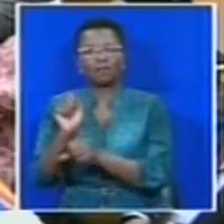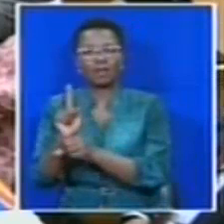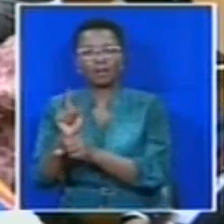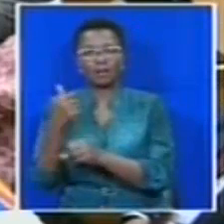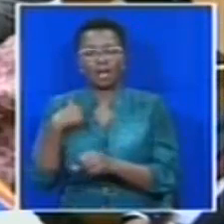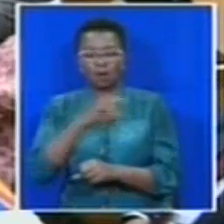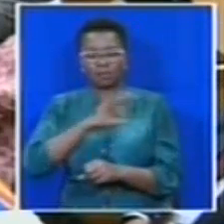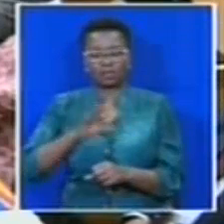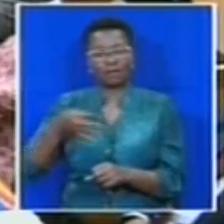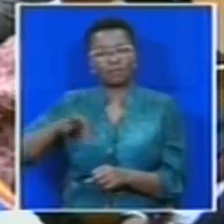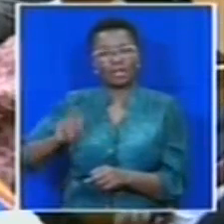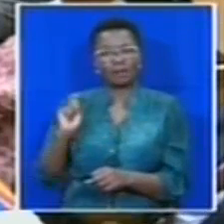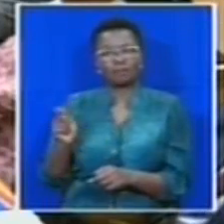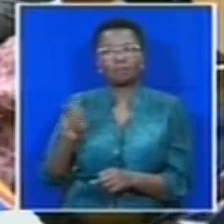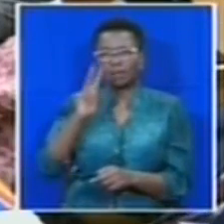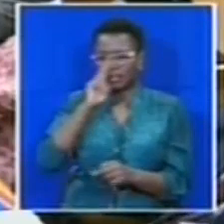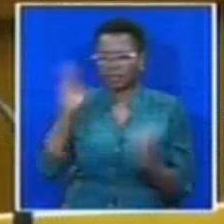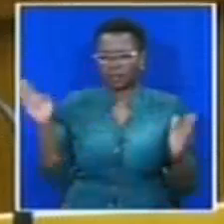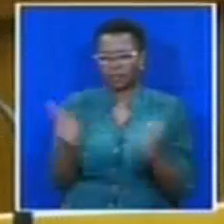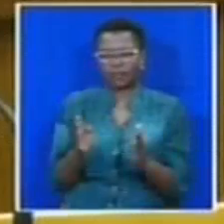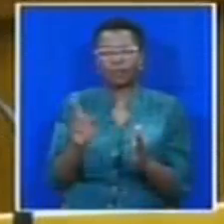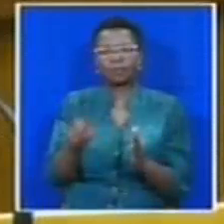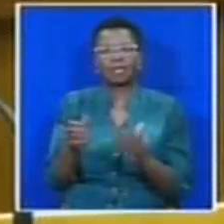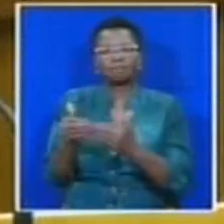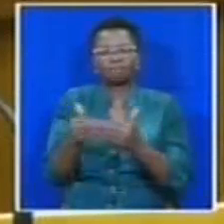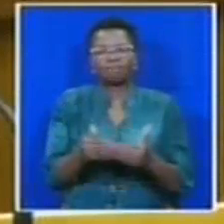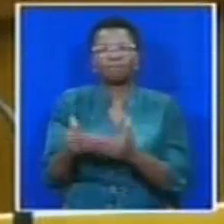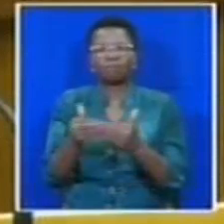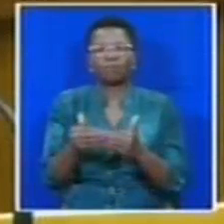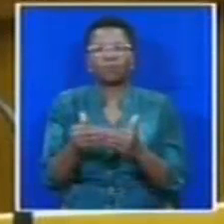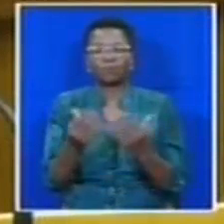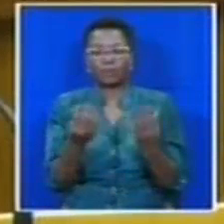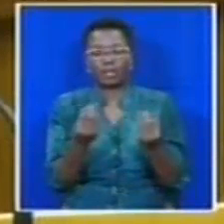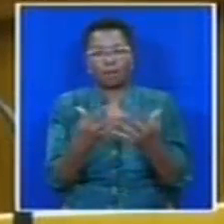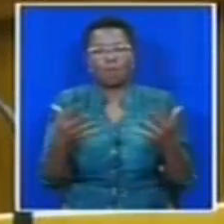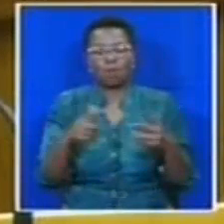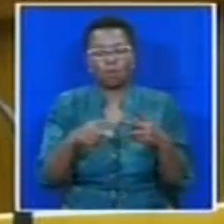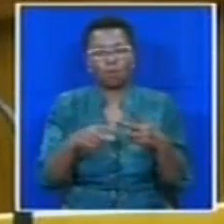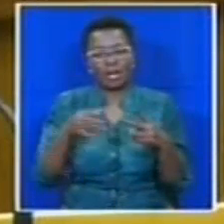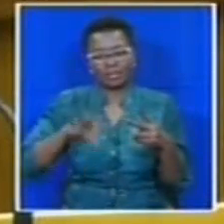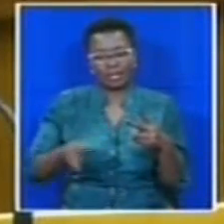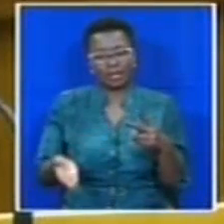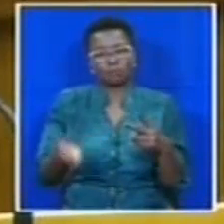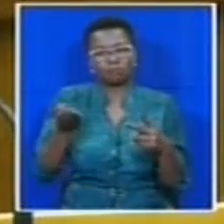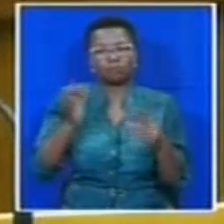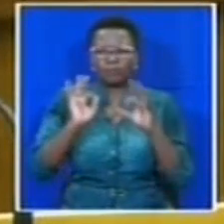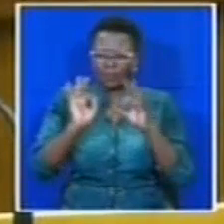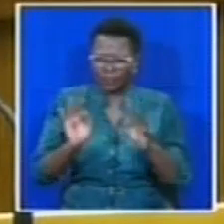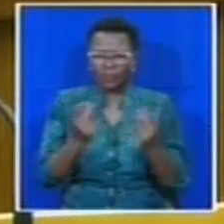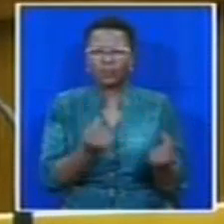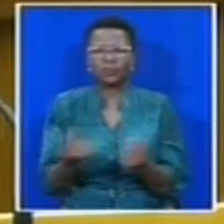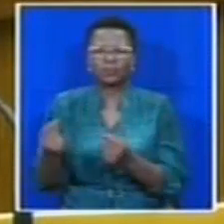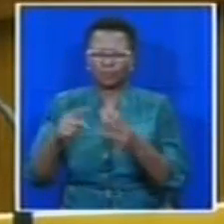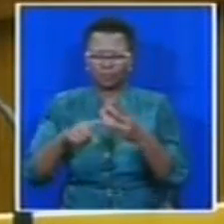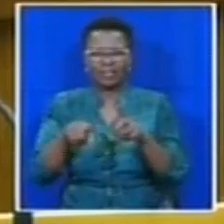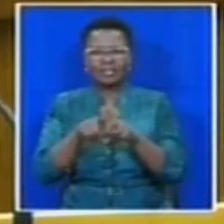expenditure now has to be contained through attrition in numbers, more moderate wage increases, and rationalization